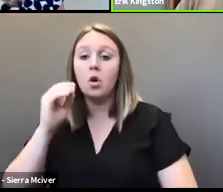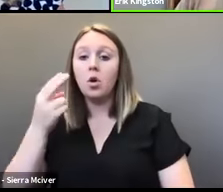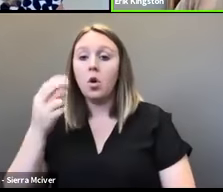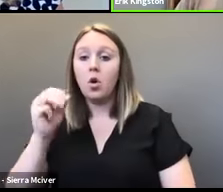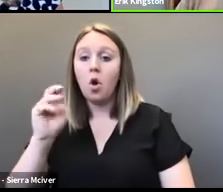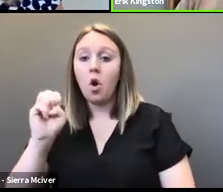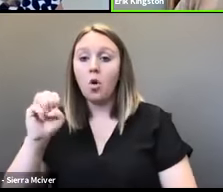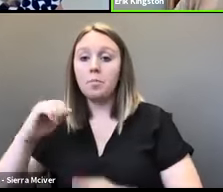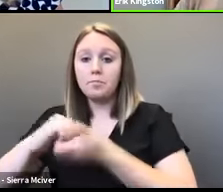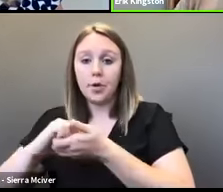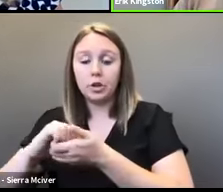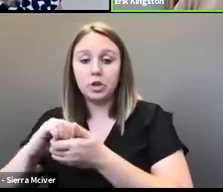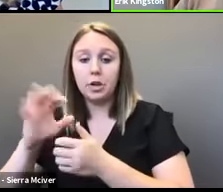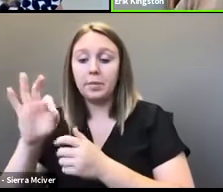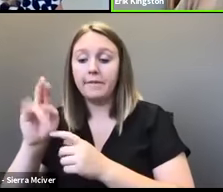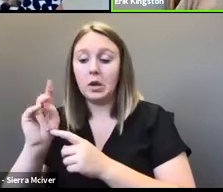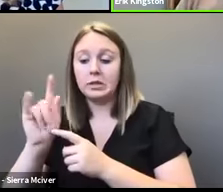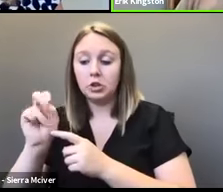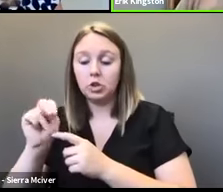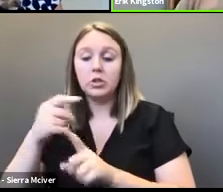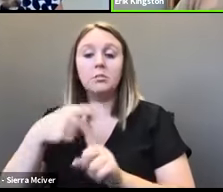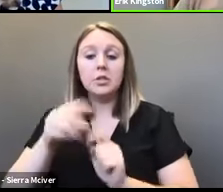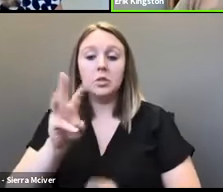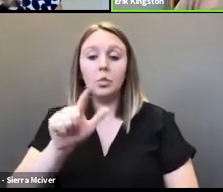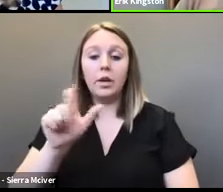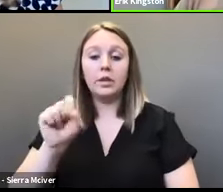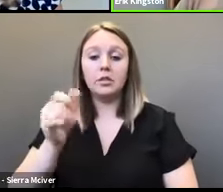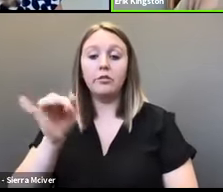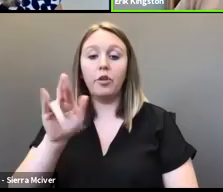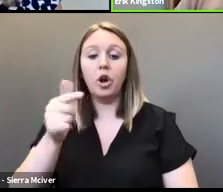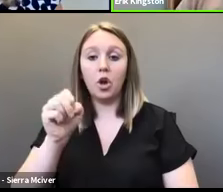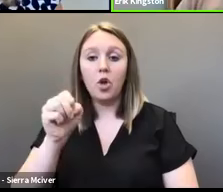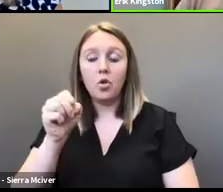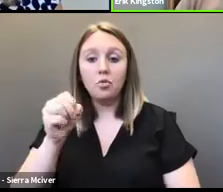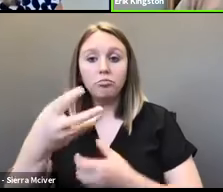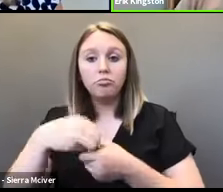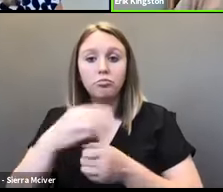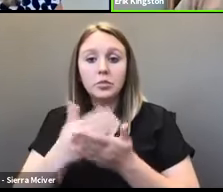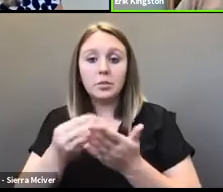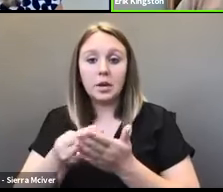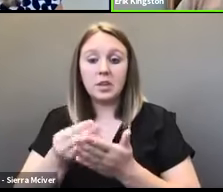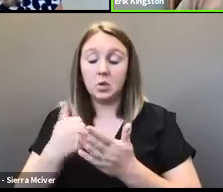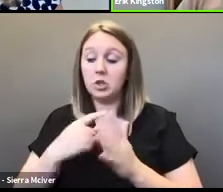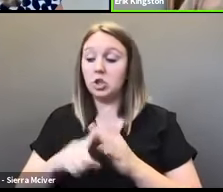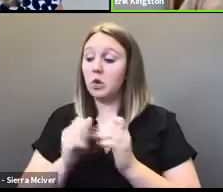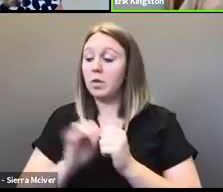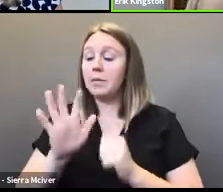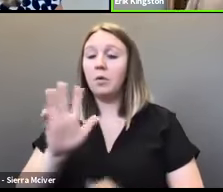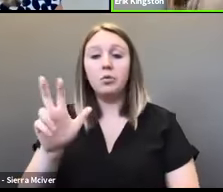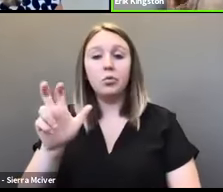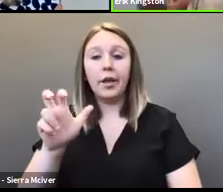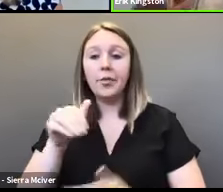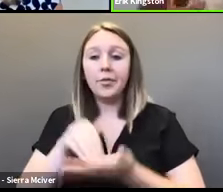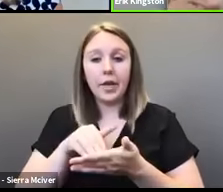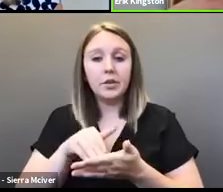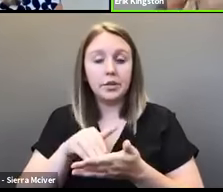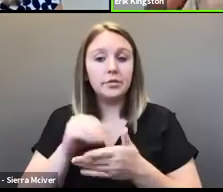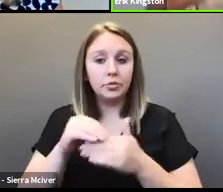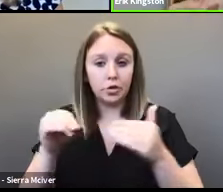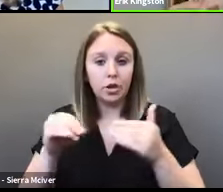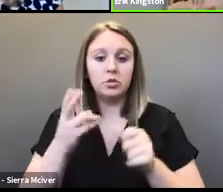Wells Fargo kicked in some additional money. So we started out with, you know, about 300 and something thousand dollars and use that